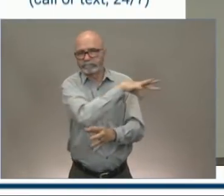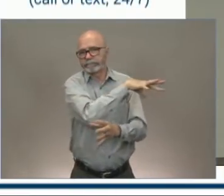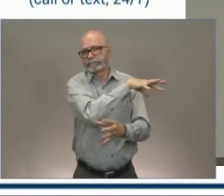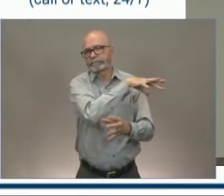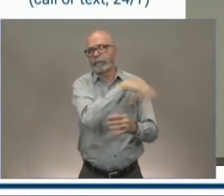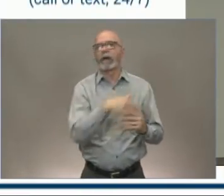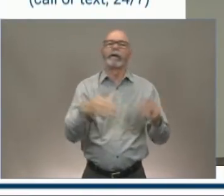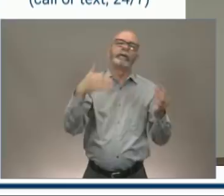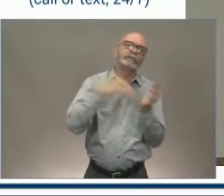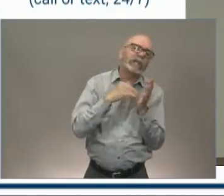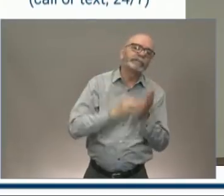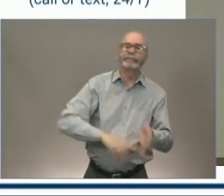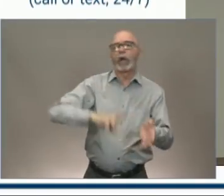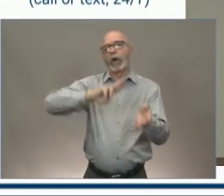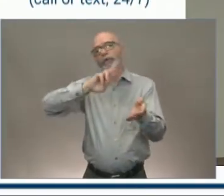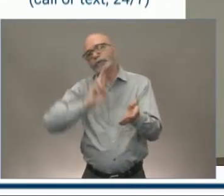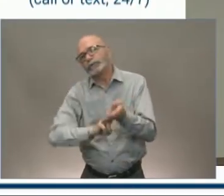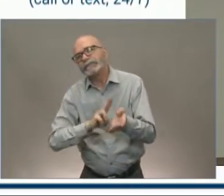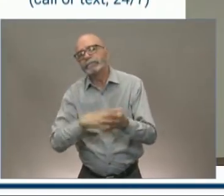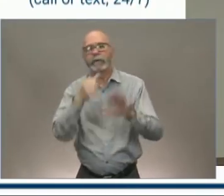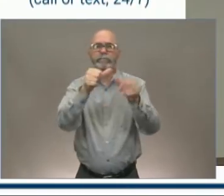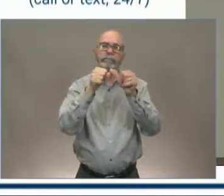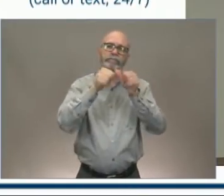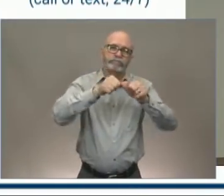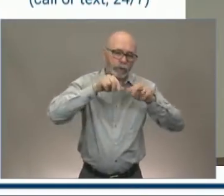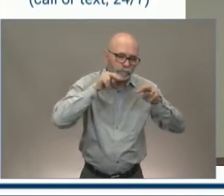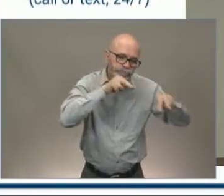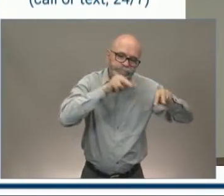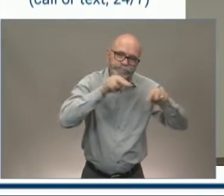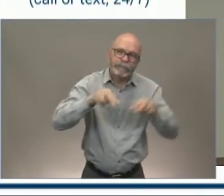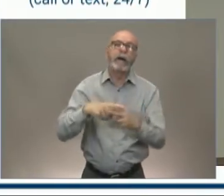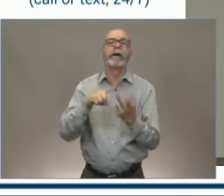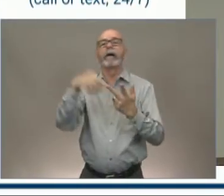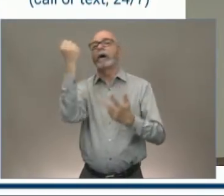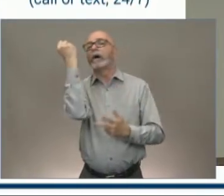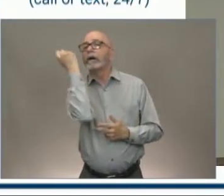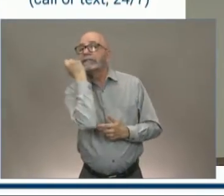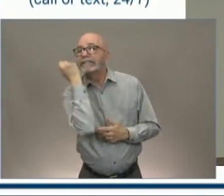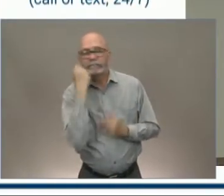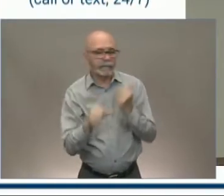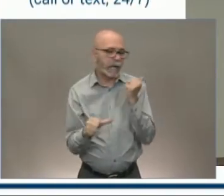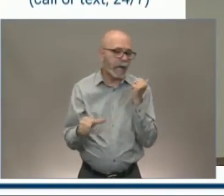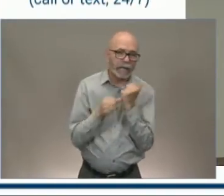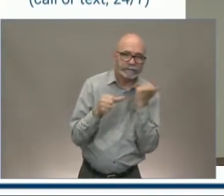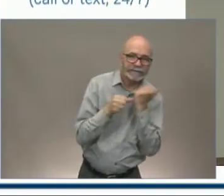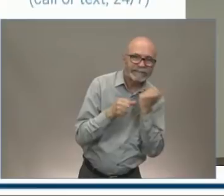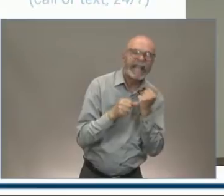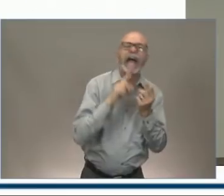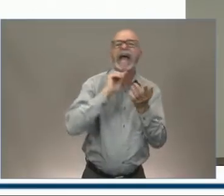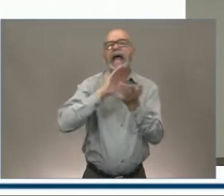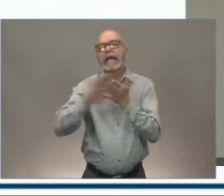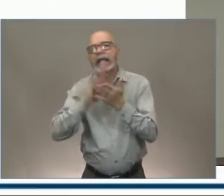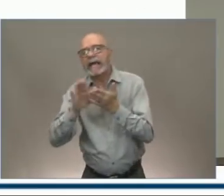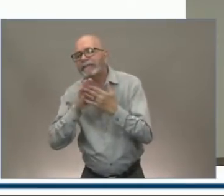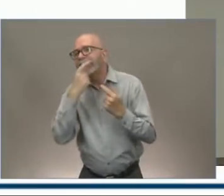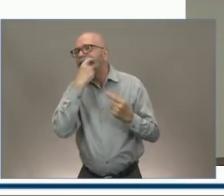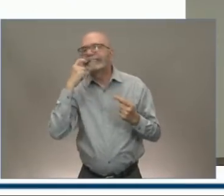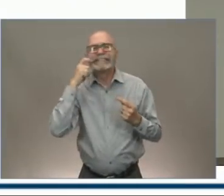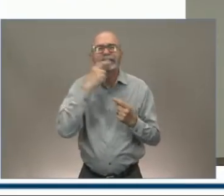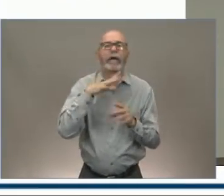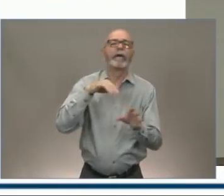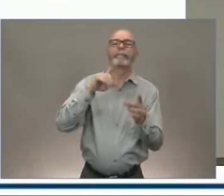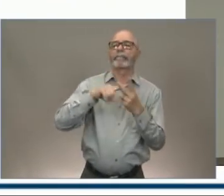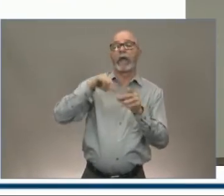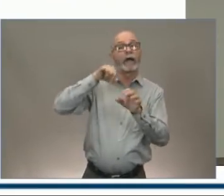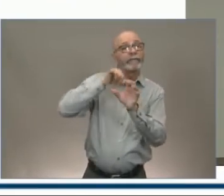nurses, and continuing care assistants, dentists, dental assistants, and dental hygienists, pharmacists, pharmacy assistants, and